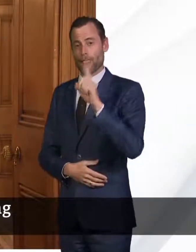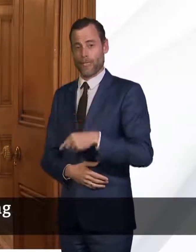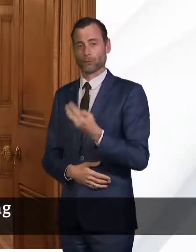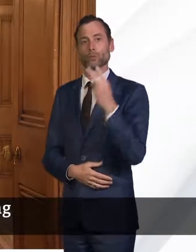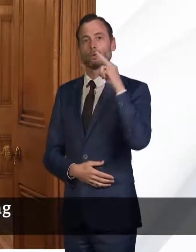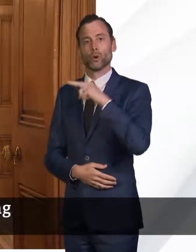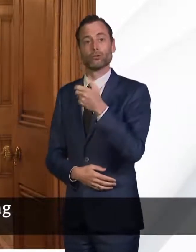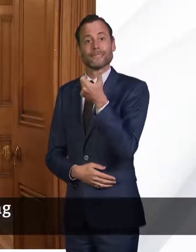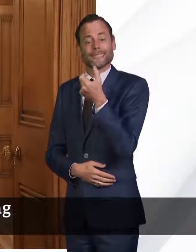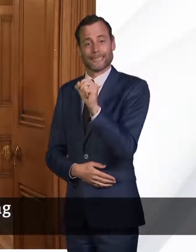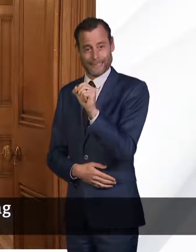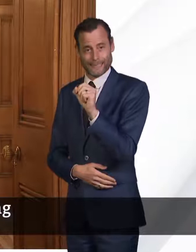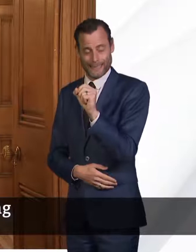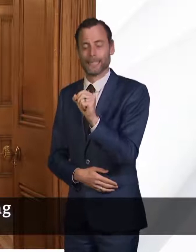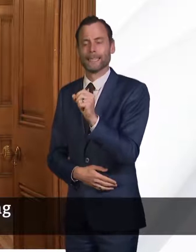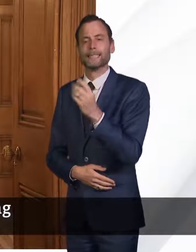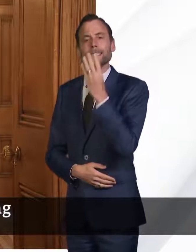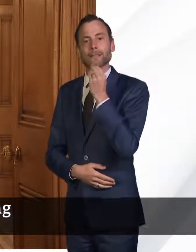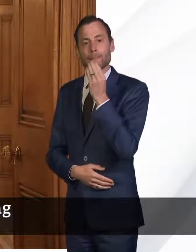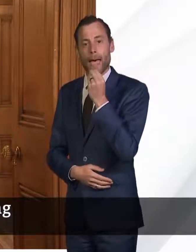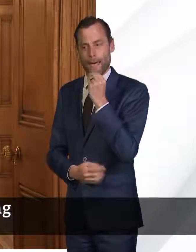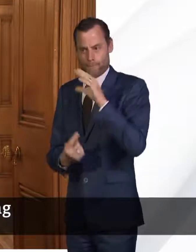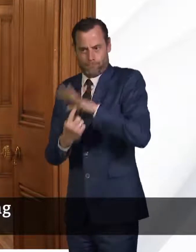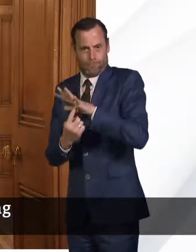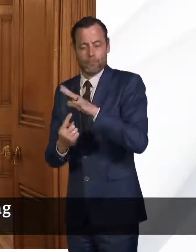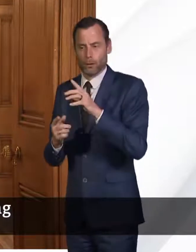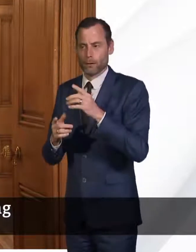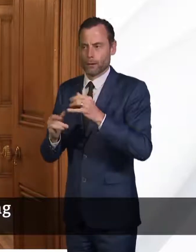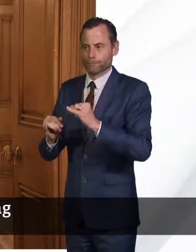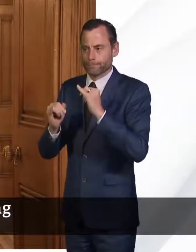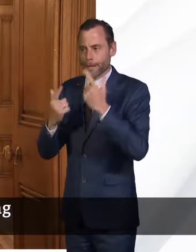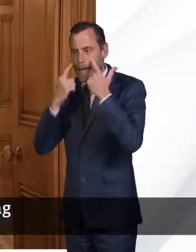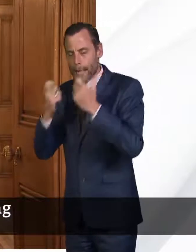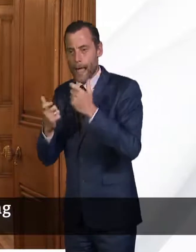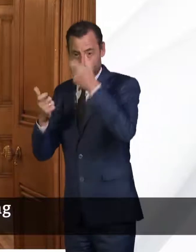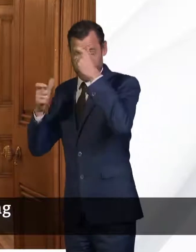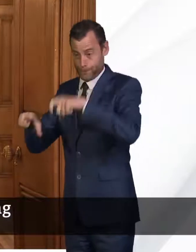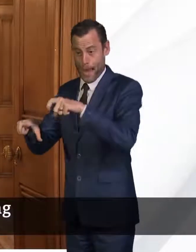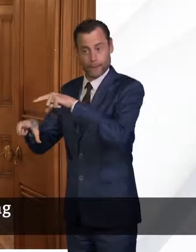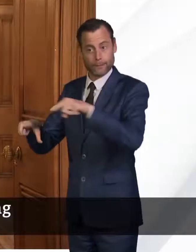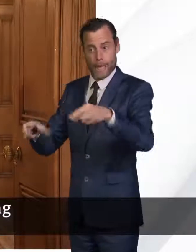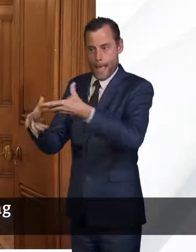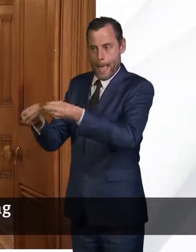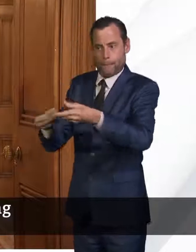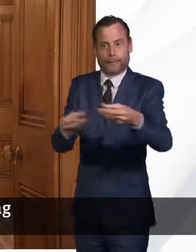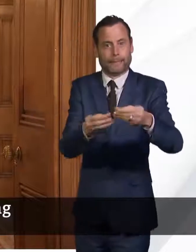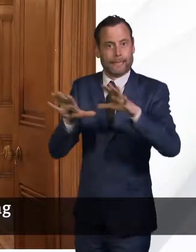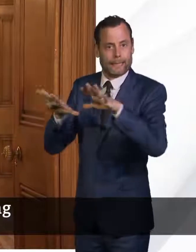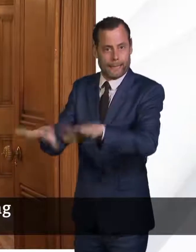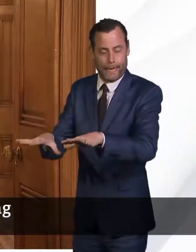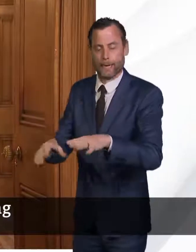3,260 spare critical care beds across the NHS. On the most recent figures, there have